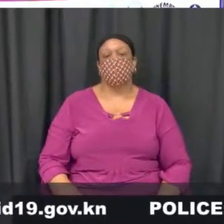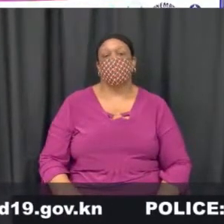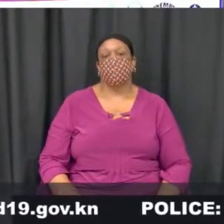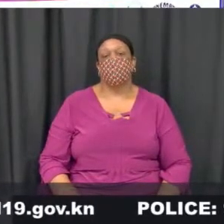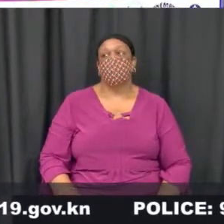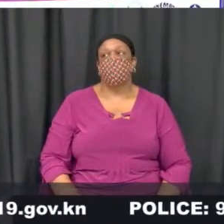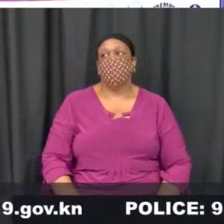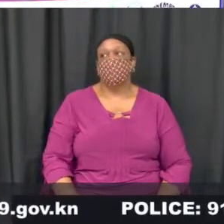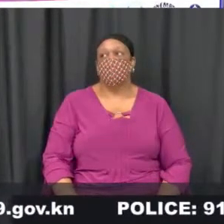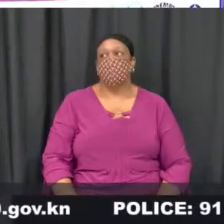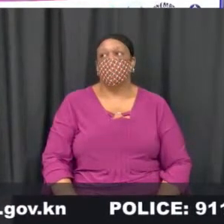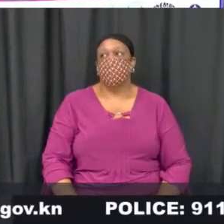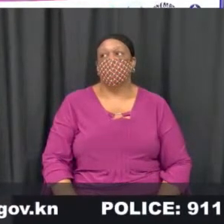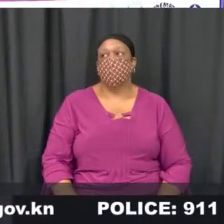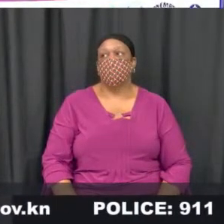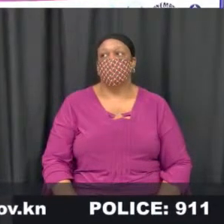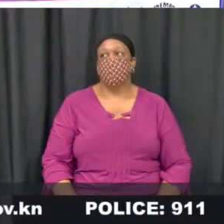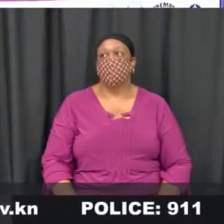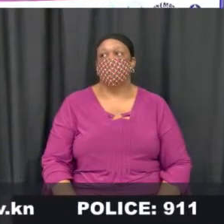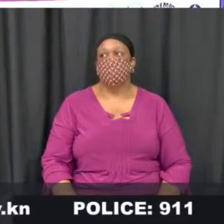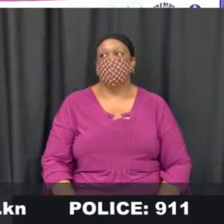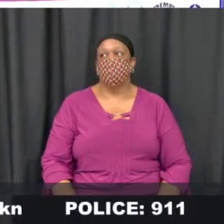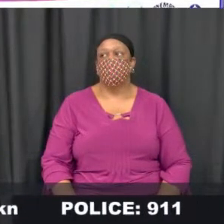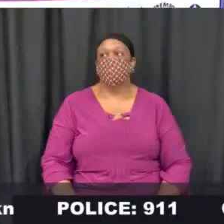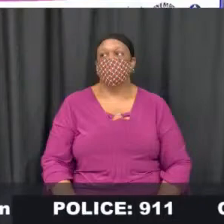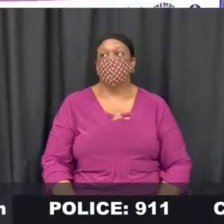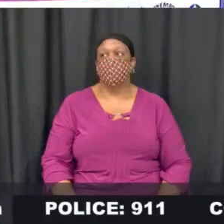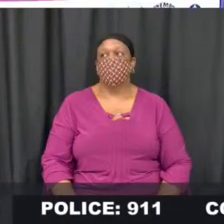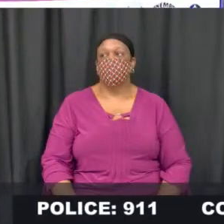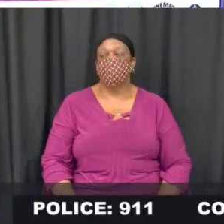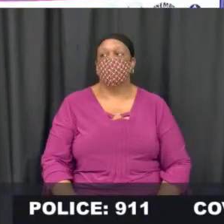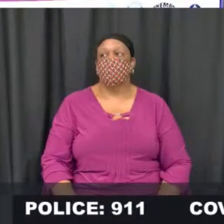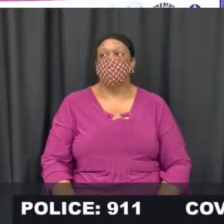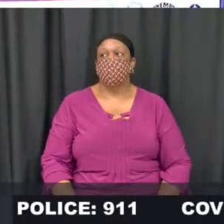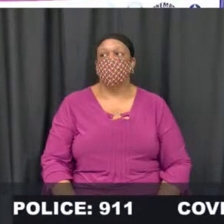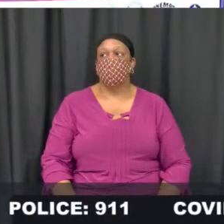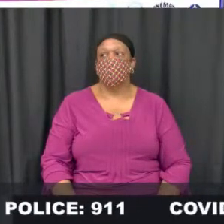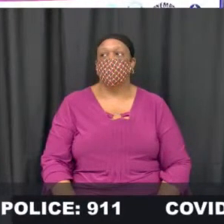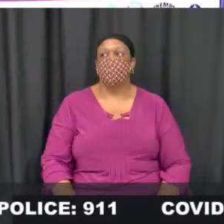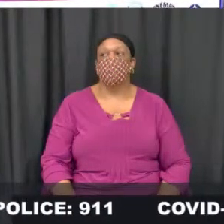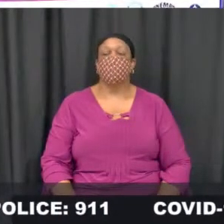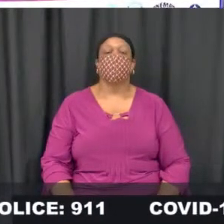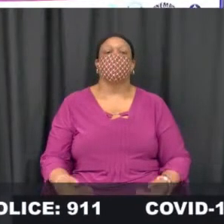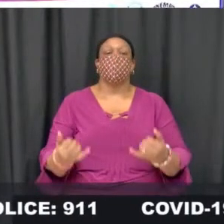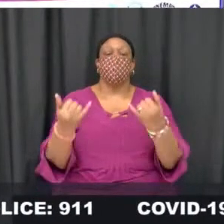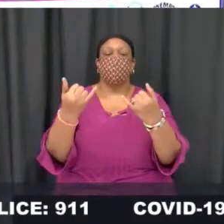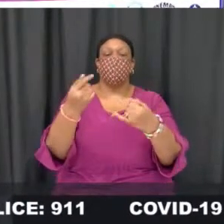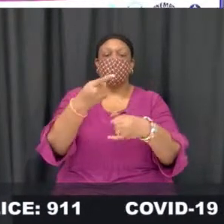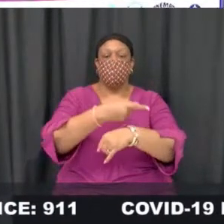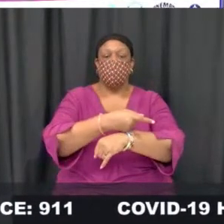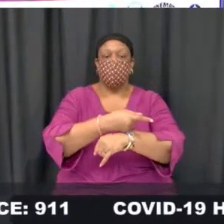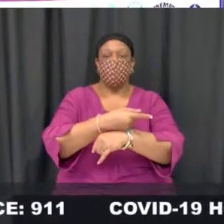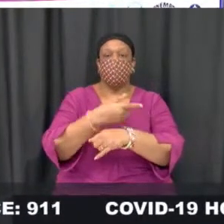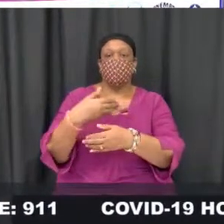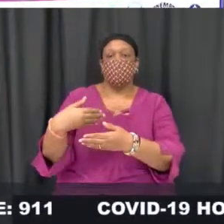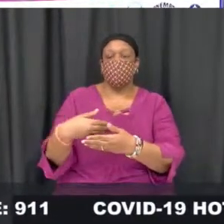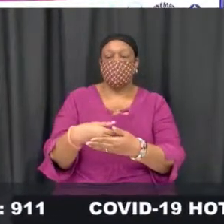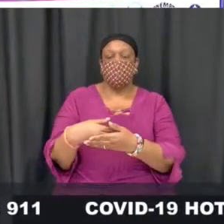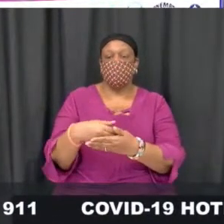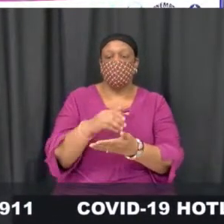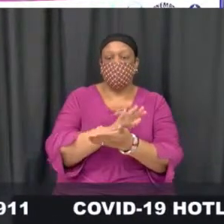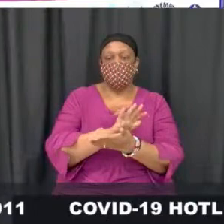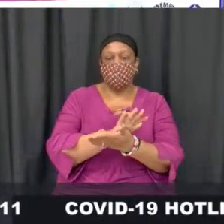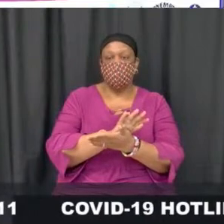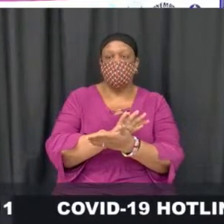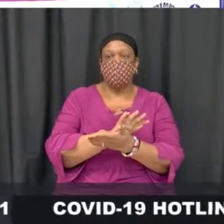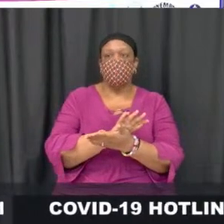Today, July the 14th, the Early Childhood Development Unit within the Ministry of